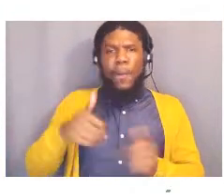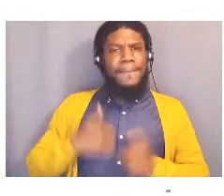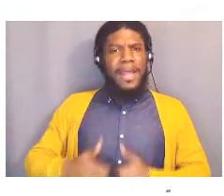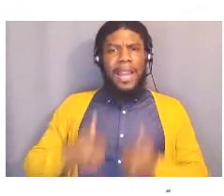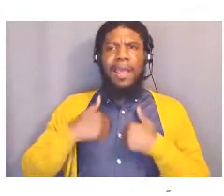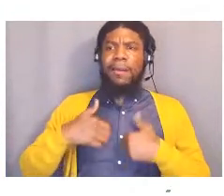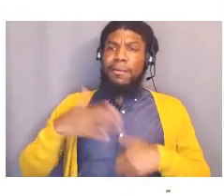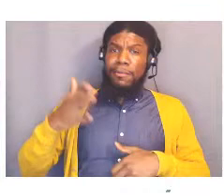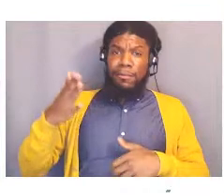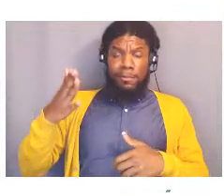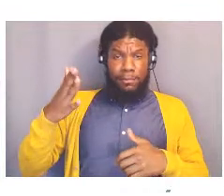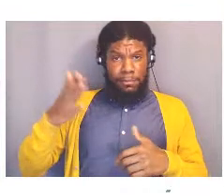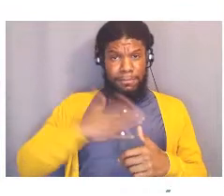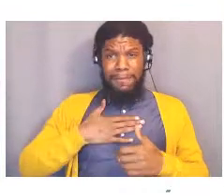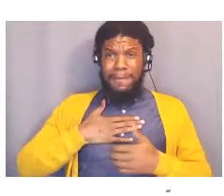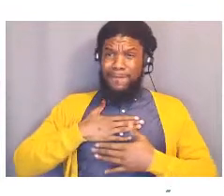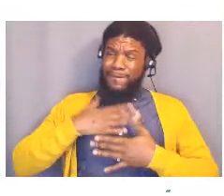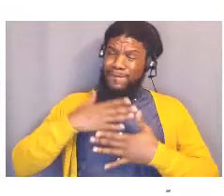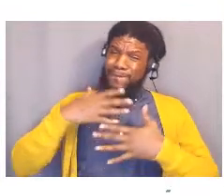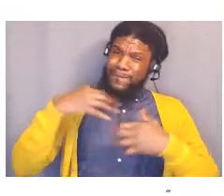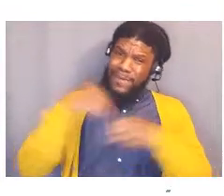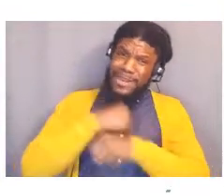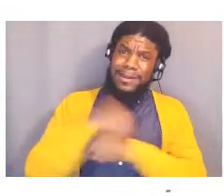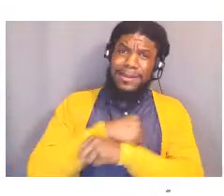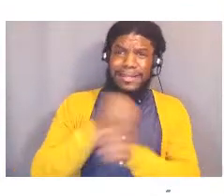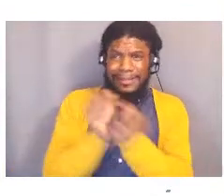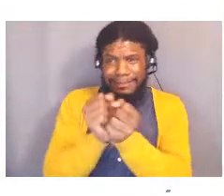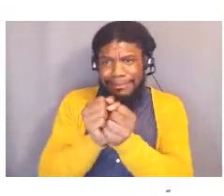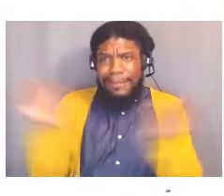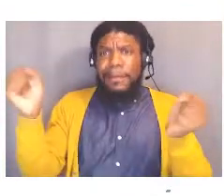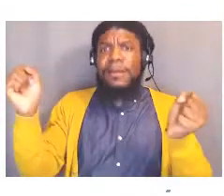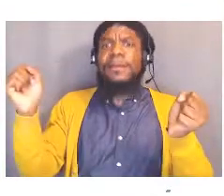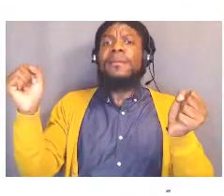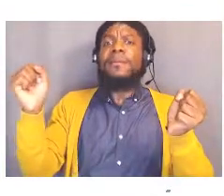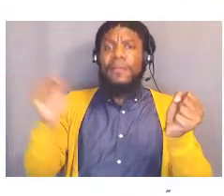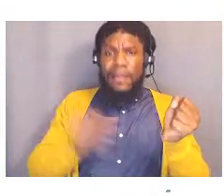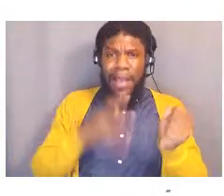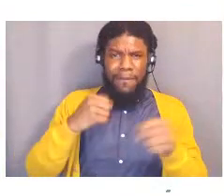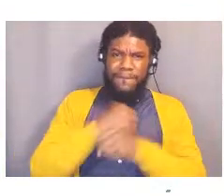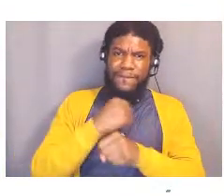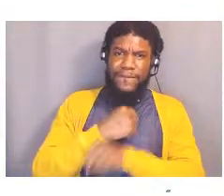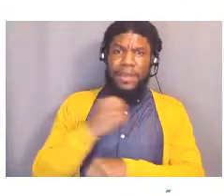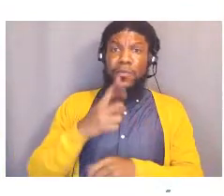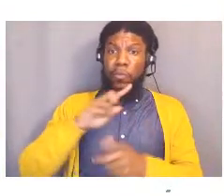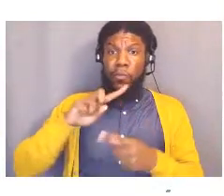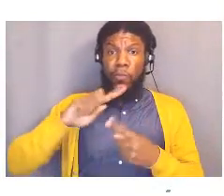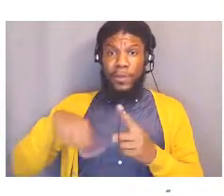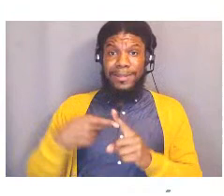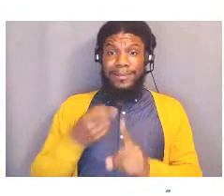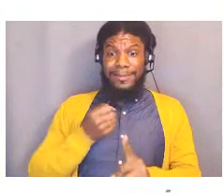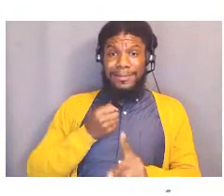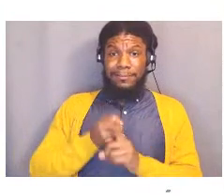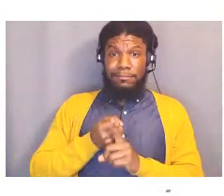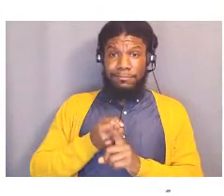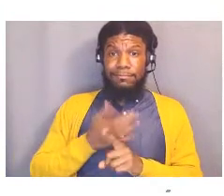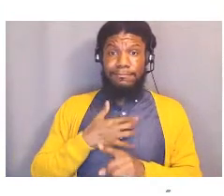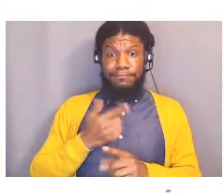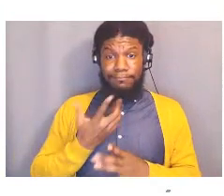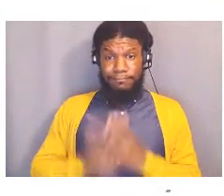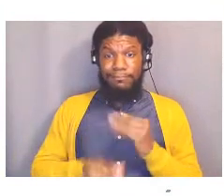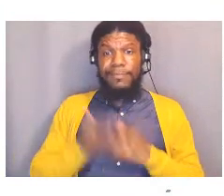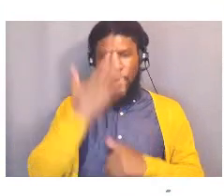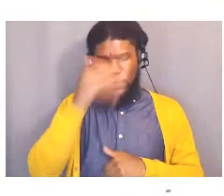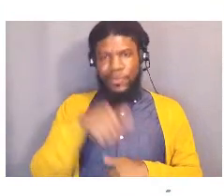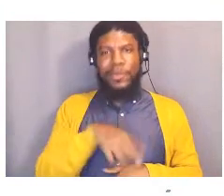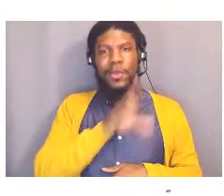freedom with my last breath. When it was time for me to go, only the good Lord himself would take me. And I growed up, and